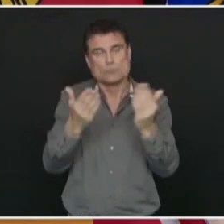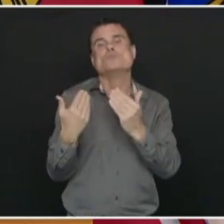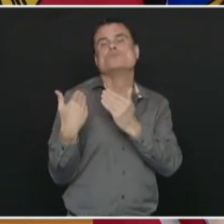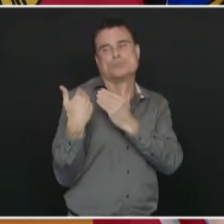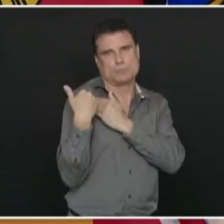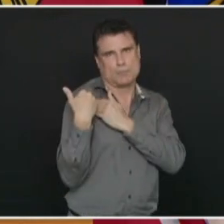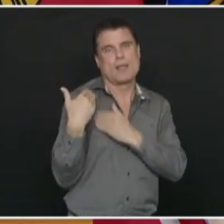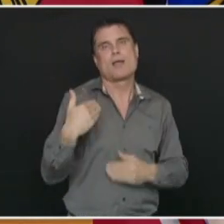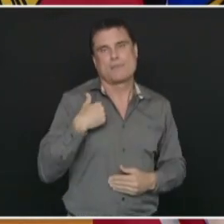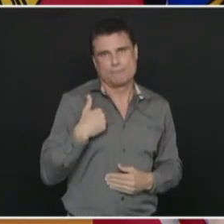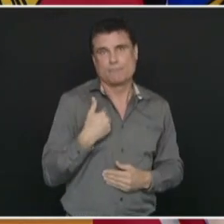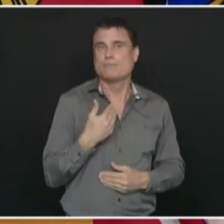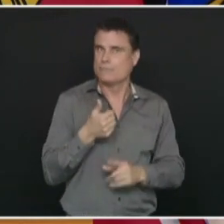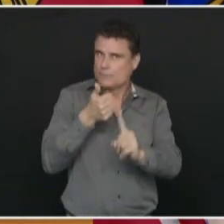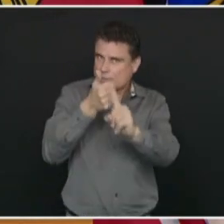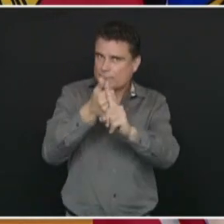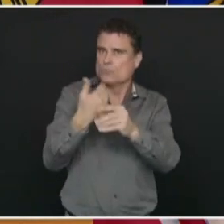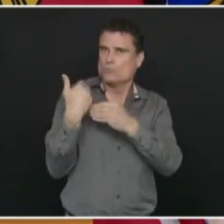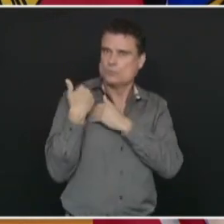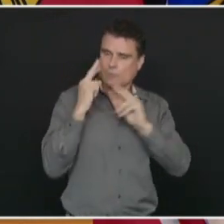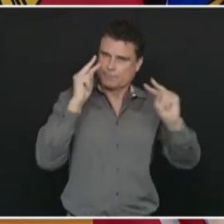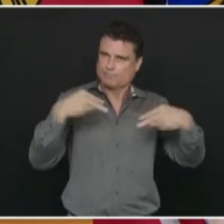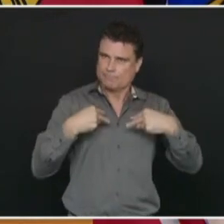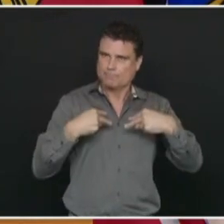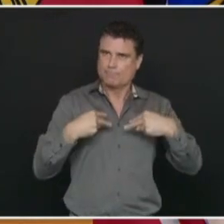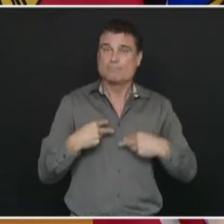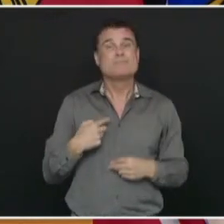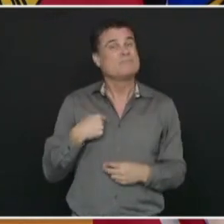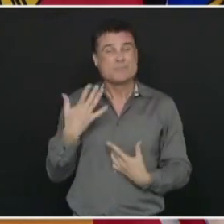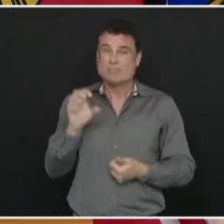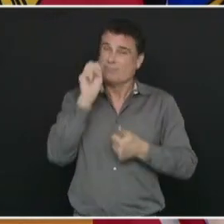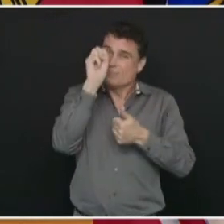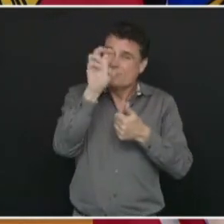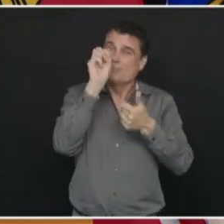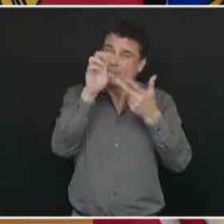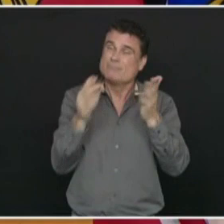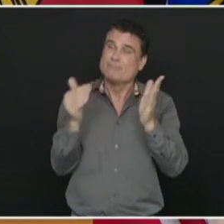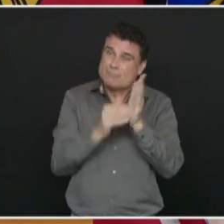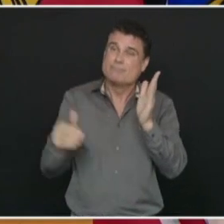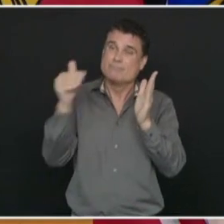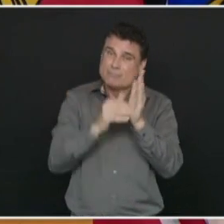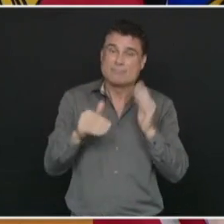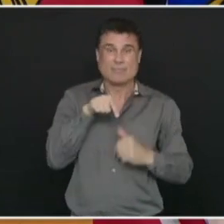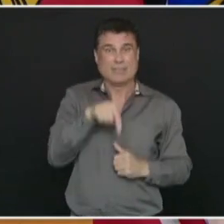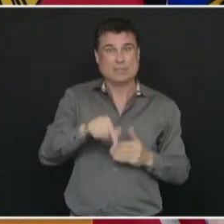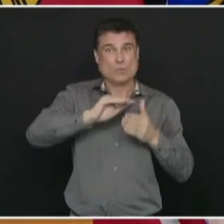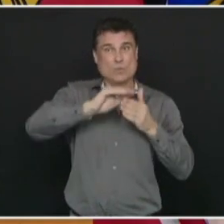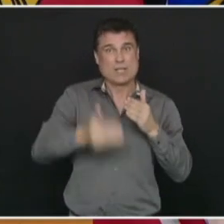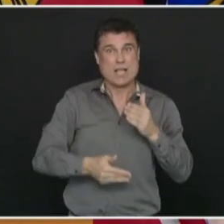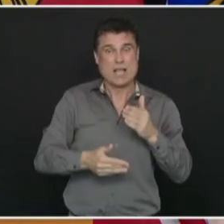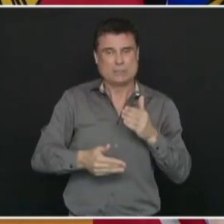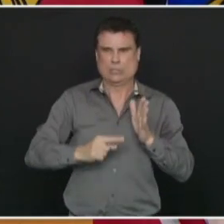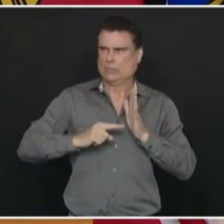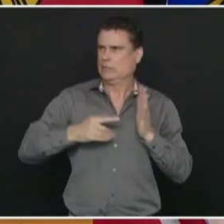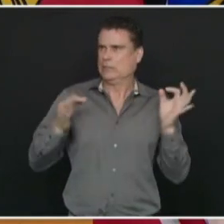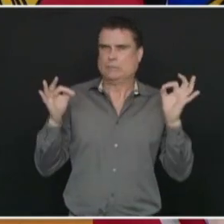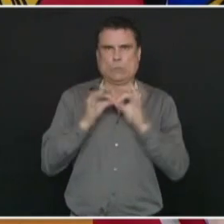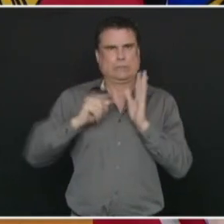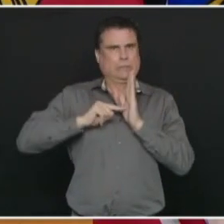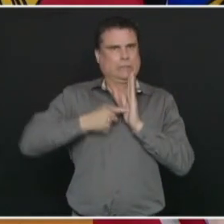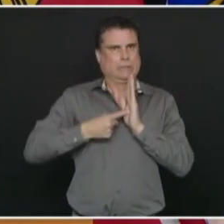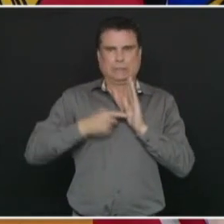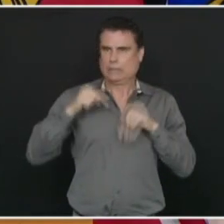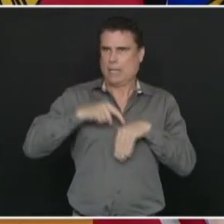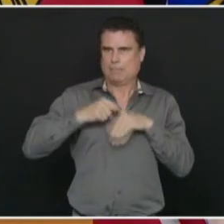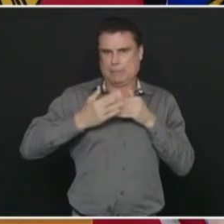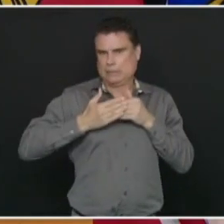the physicians in the province who are monitoring all of this, who are much more in tune with all the nuance of